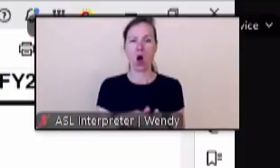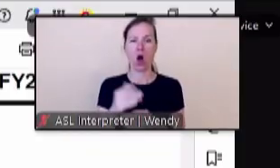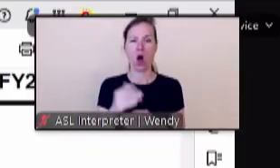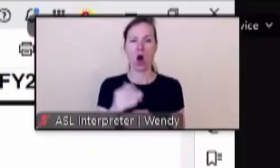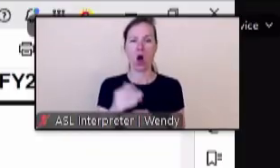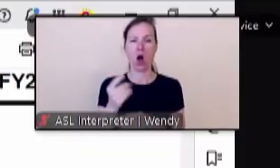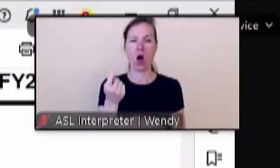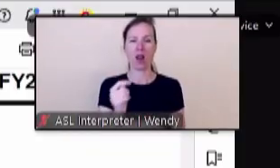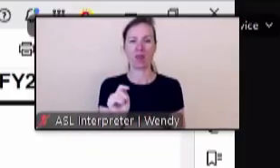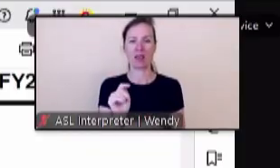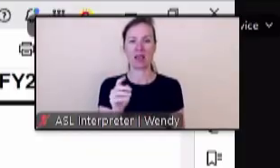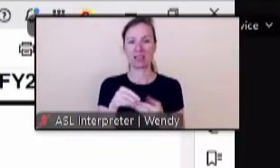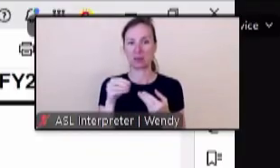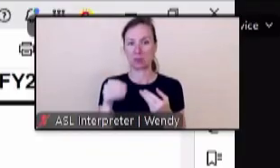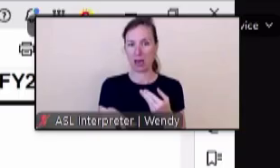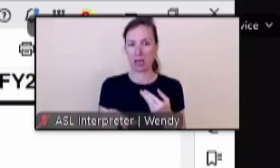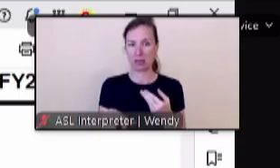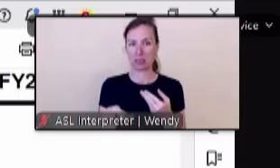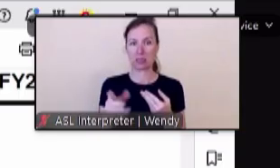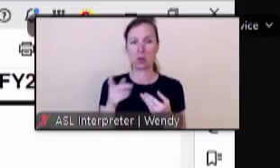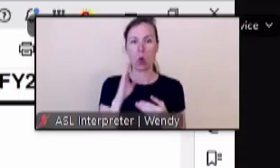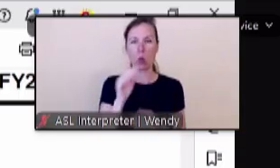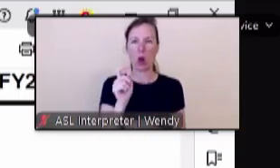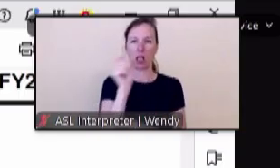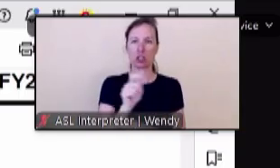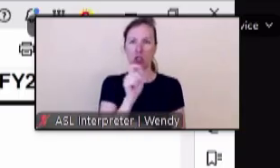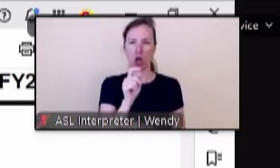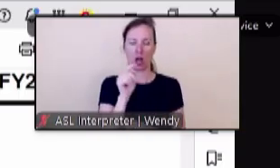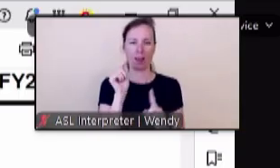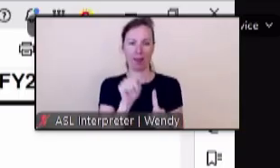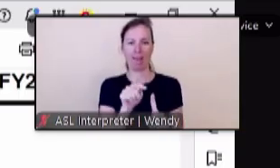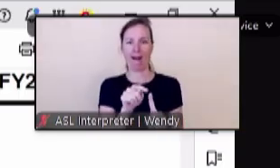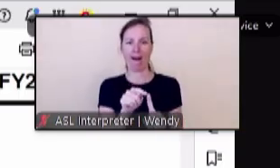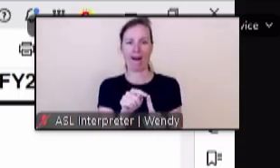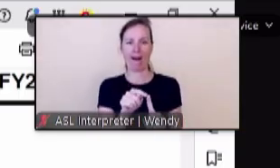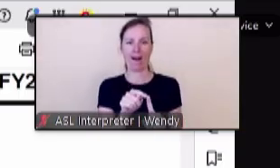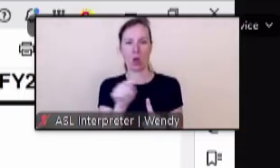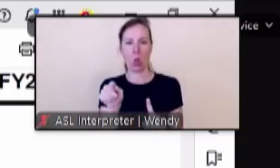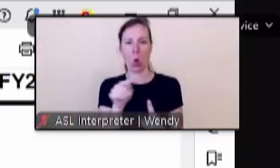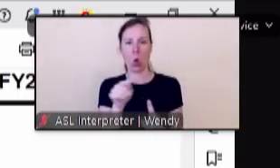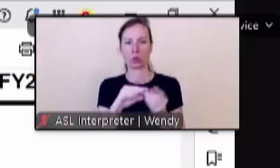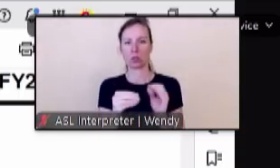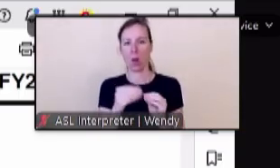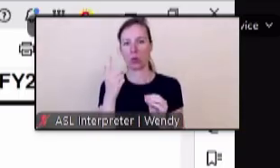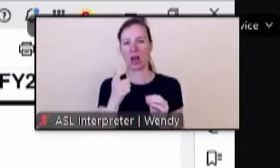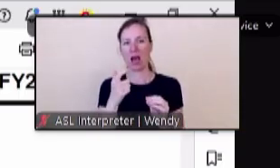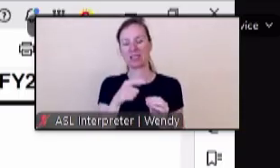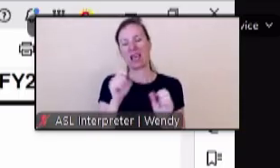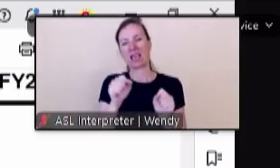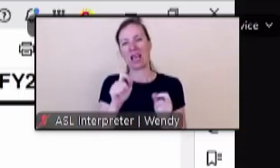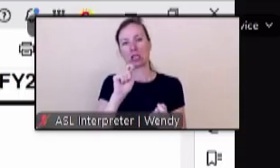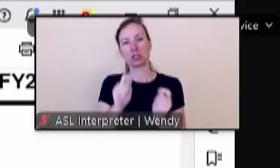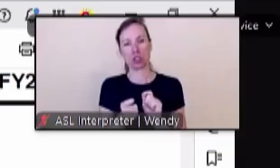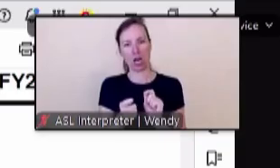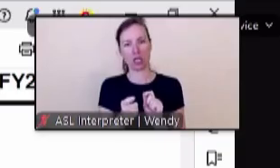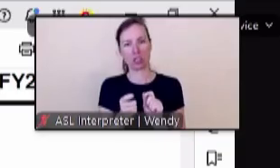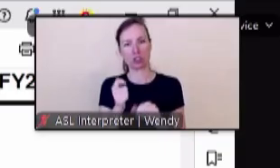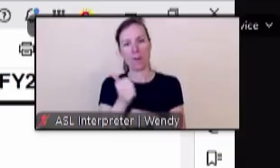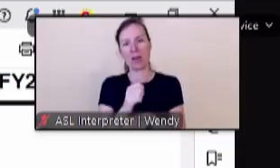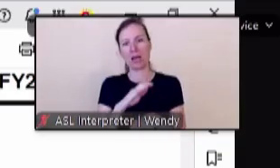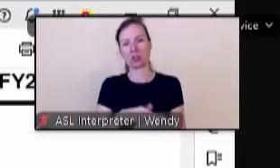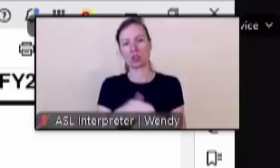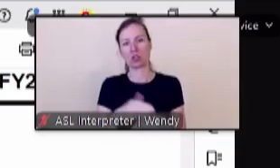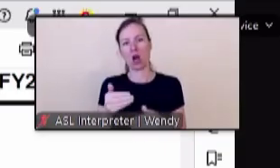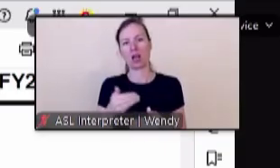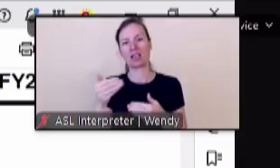the next budget presentation. All right. Chief and I were in the middle of negotiations with the current